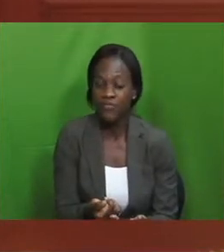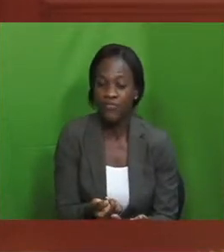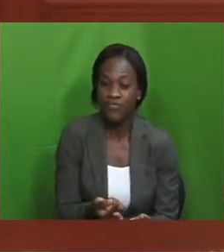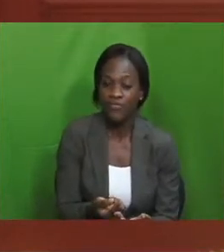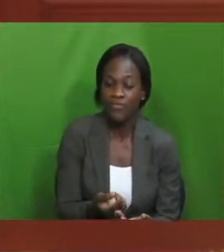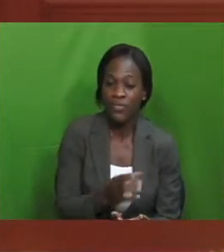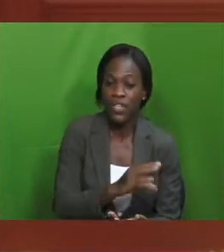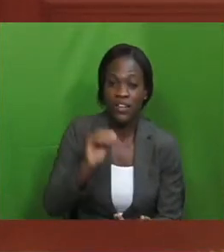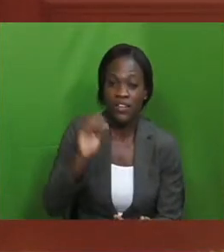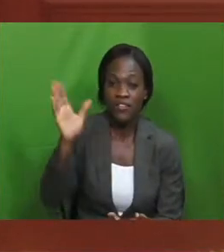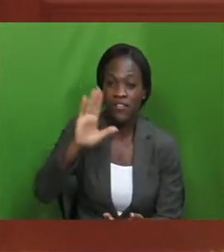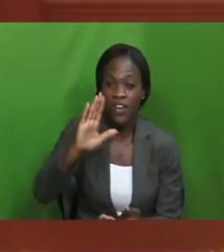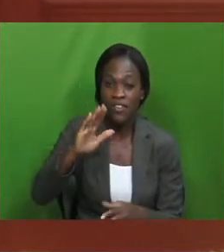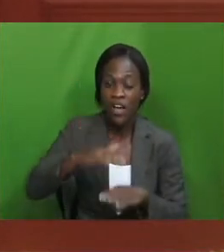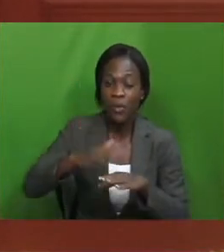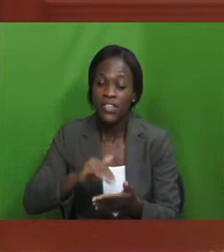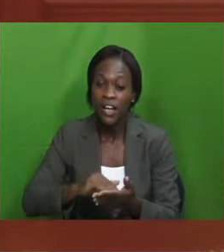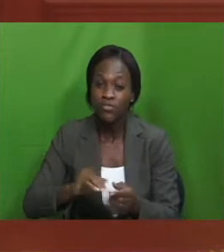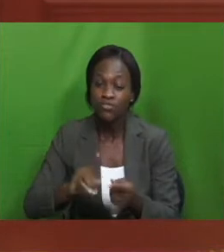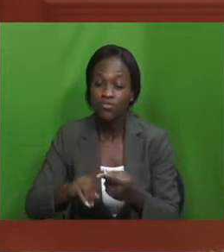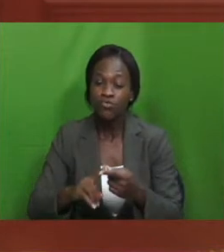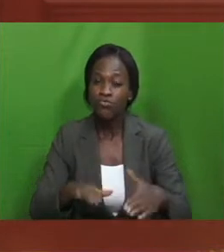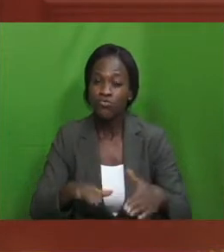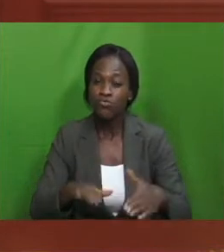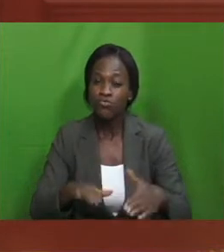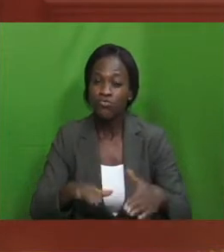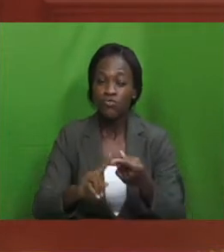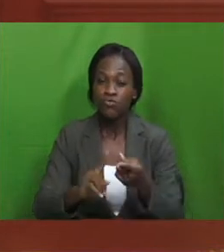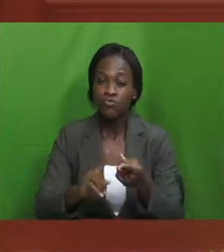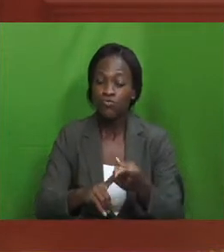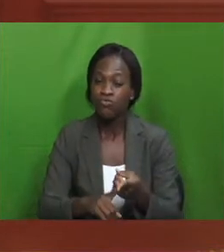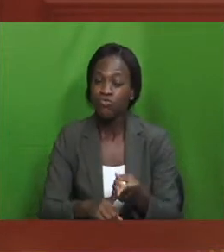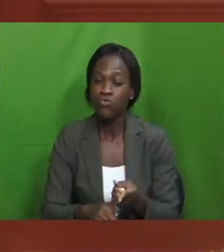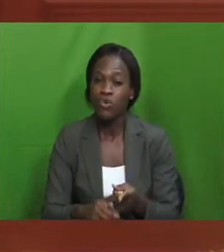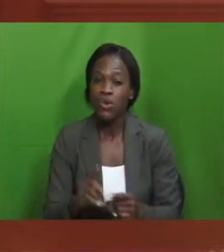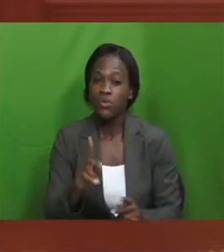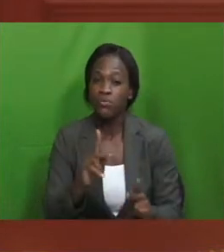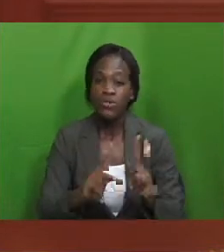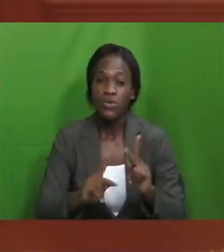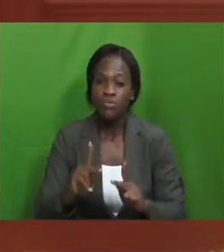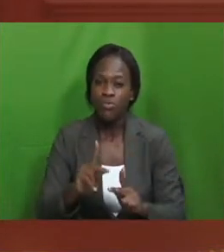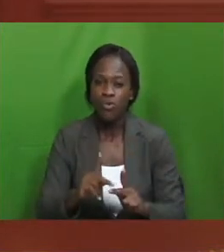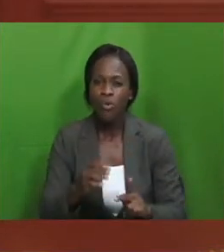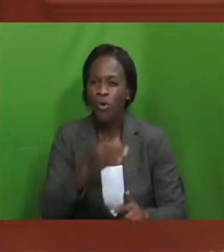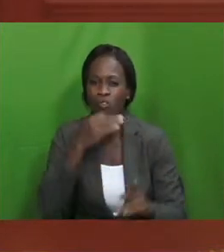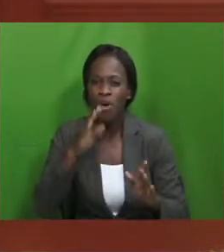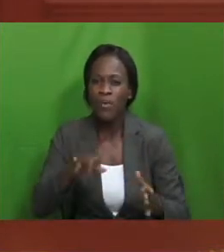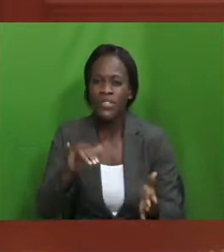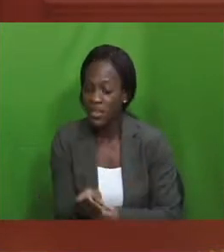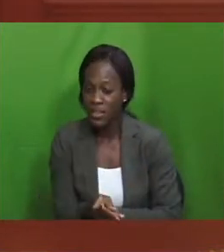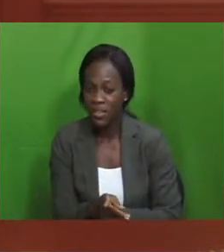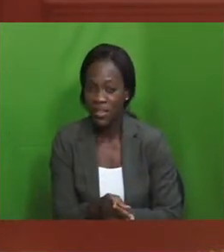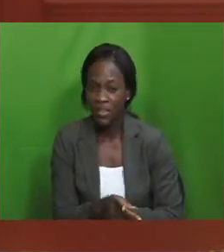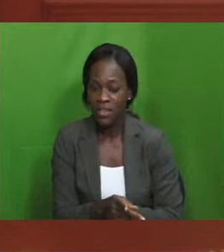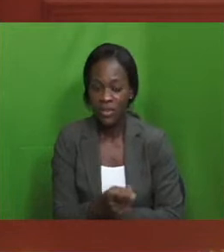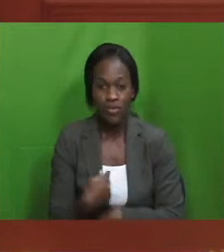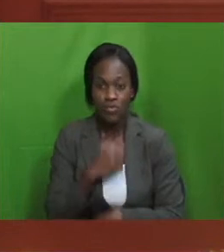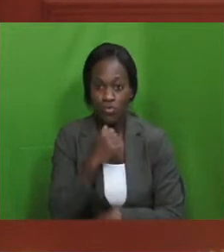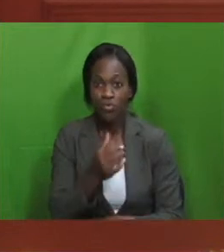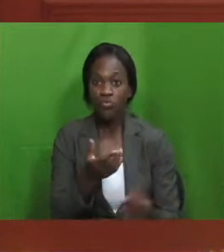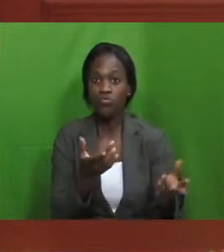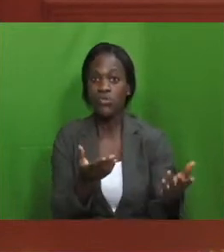4,120,520 metric tons of fertilizer to farmers that have not been paid for. So, Mr. Speaker, you don't want to wait until it's